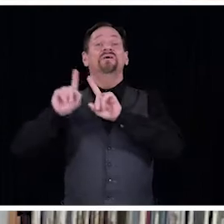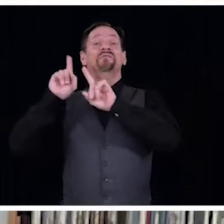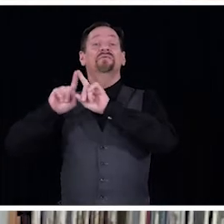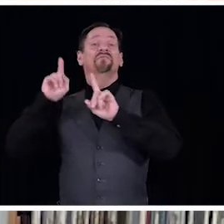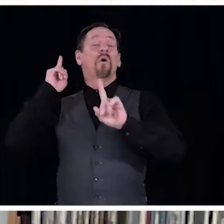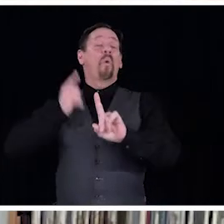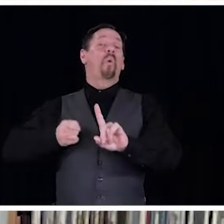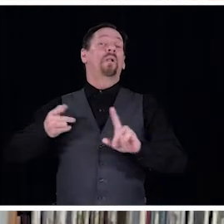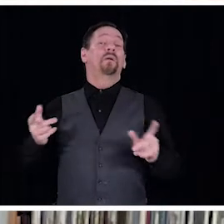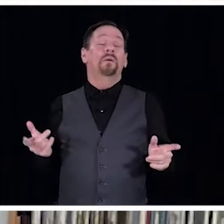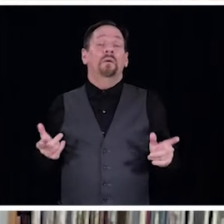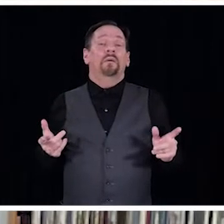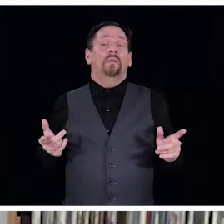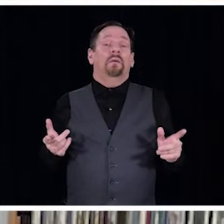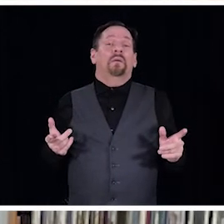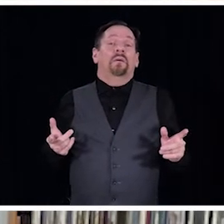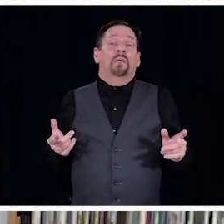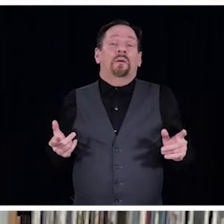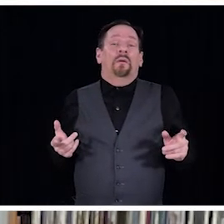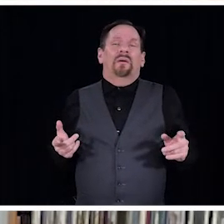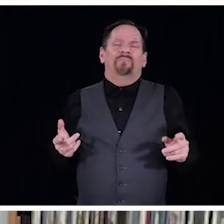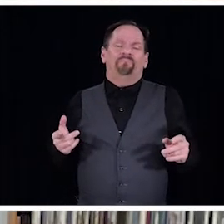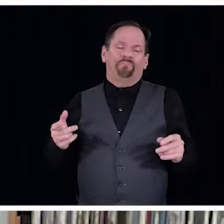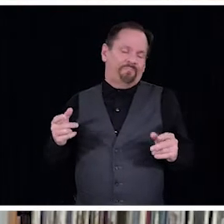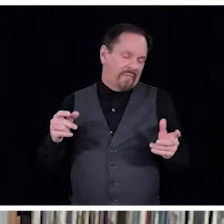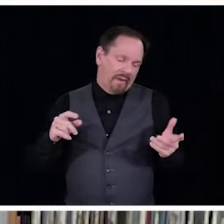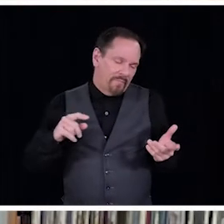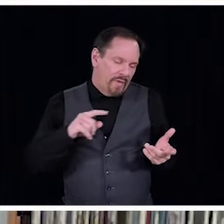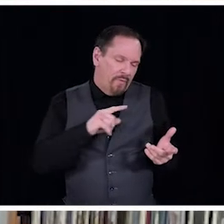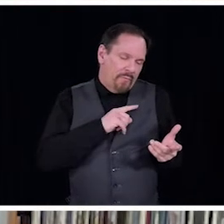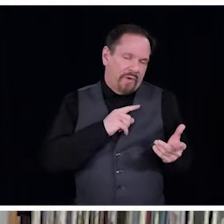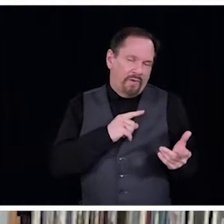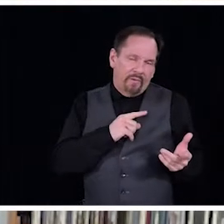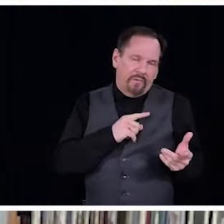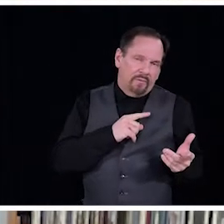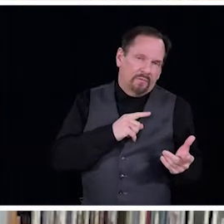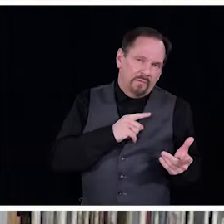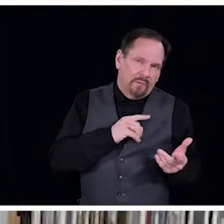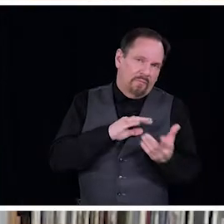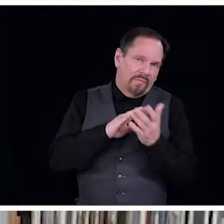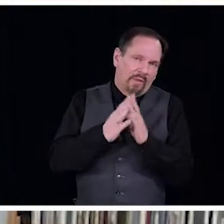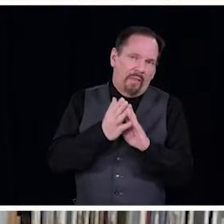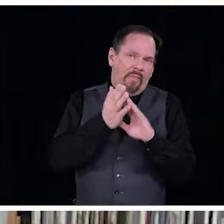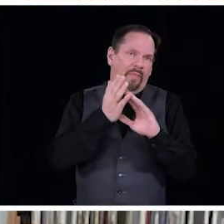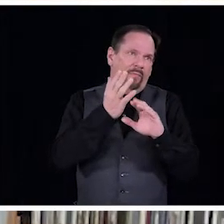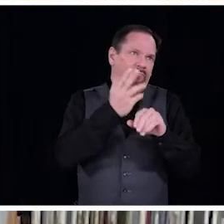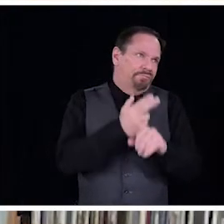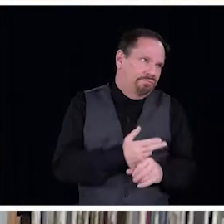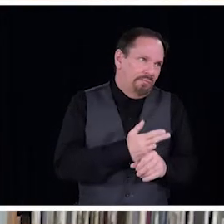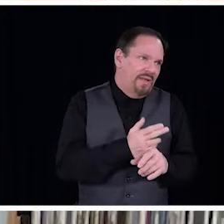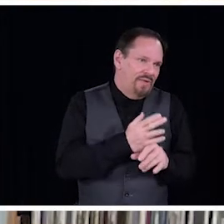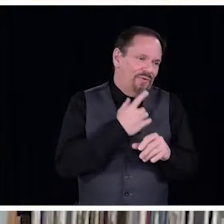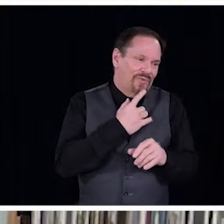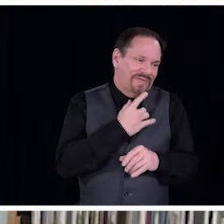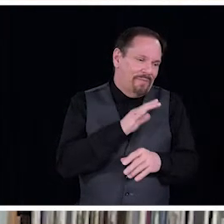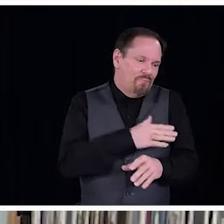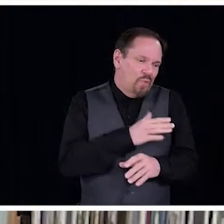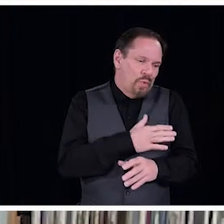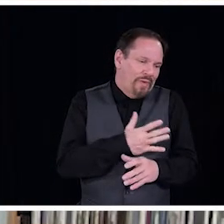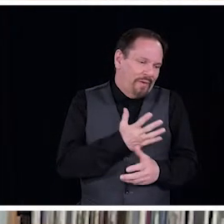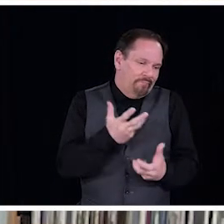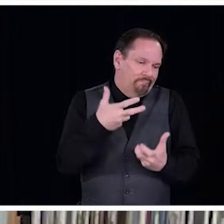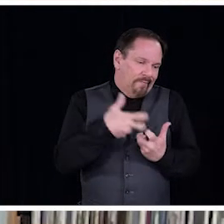aims. But we have become accustomed to stereotyping it as wallpaper for our lives,